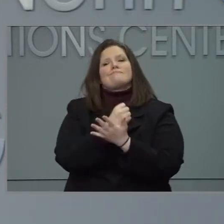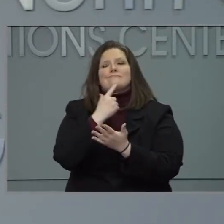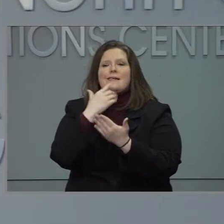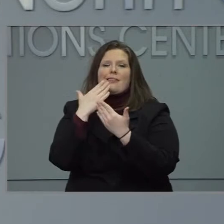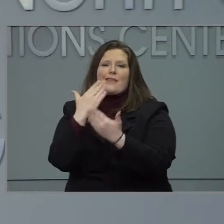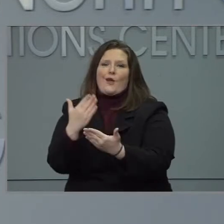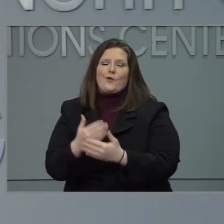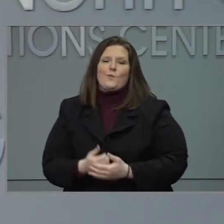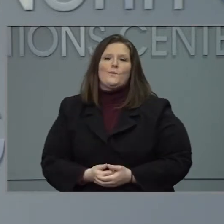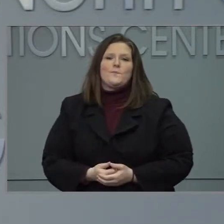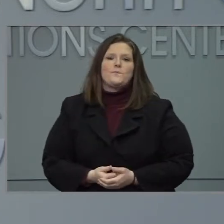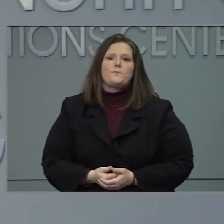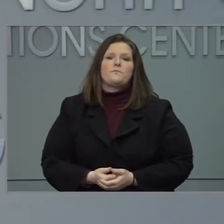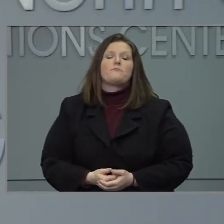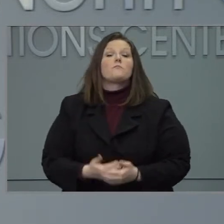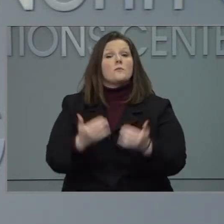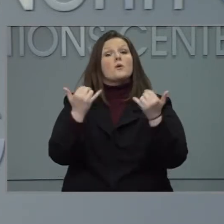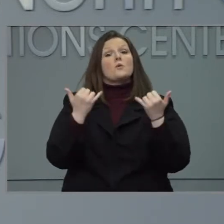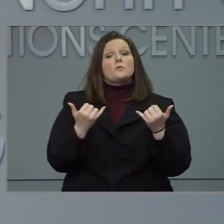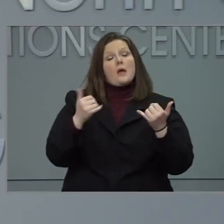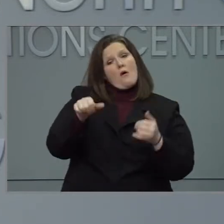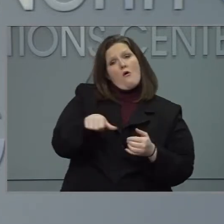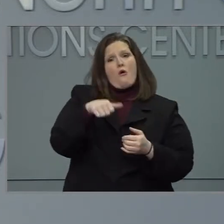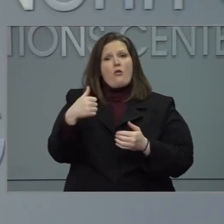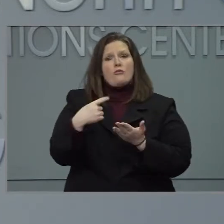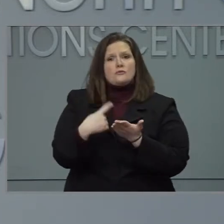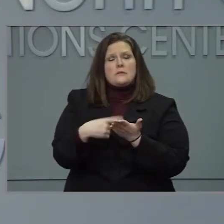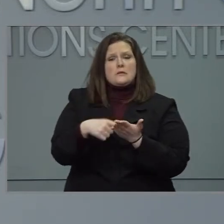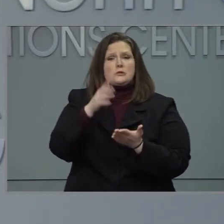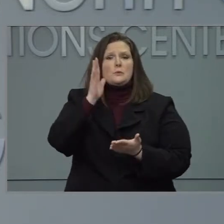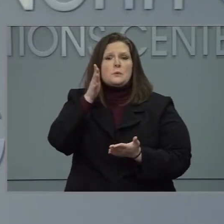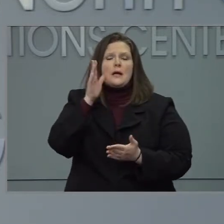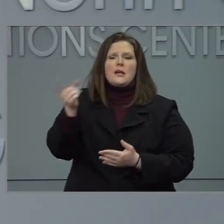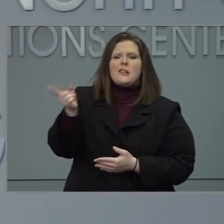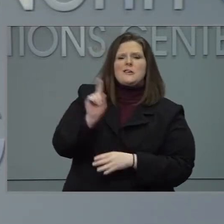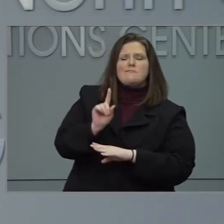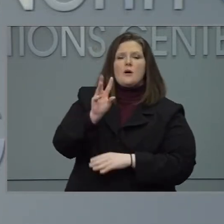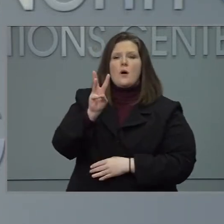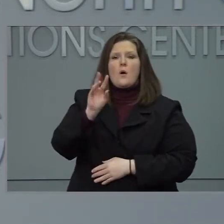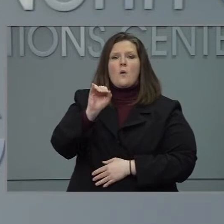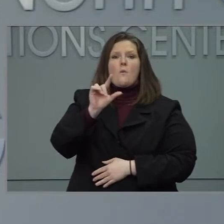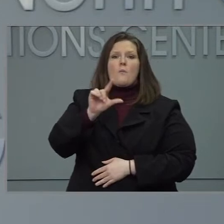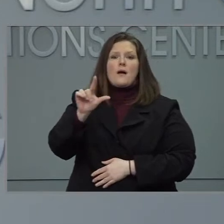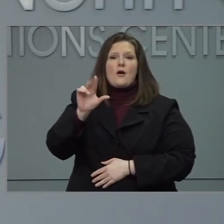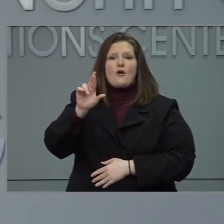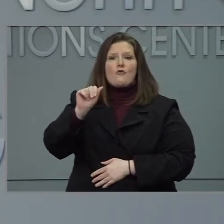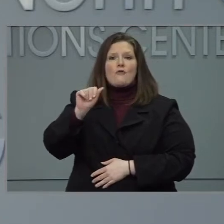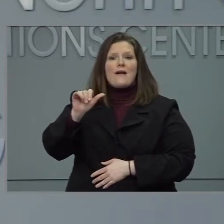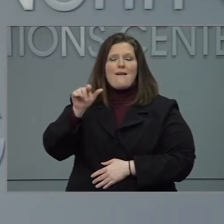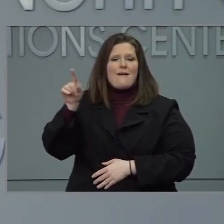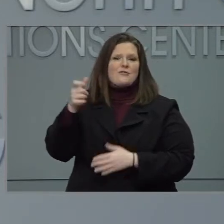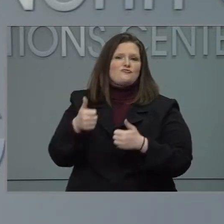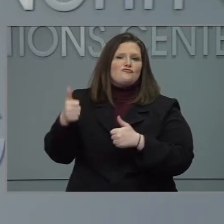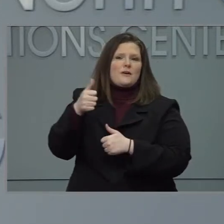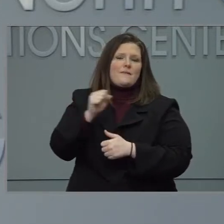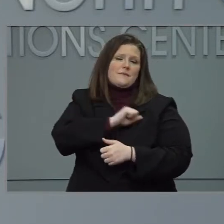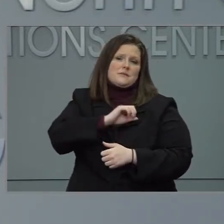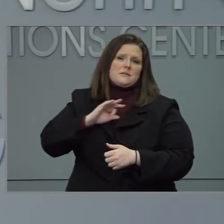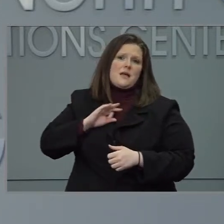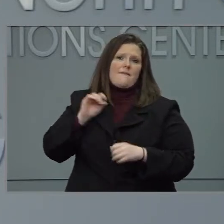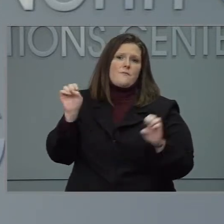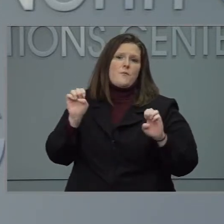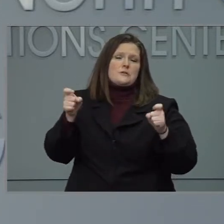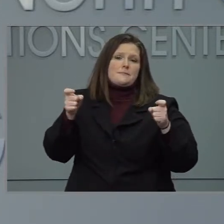of Staff Will Ray about some potentially dangerous weather we may experience tomorrow. With more students